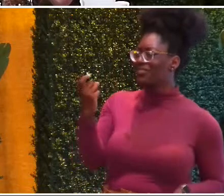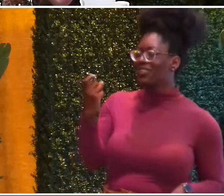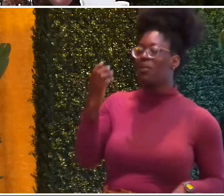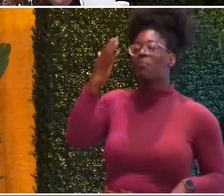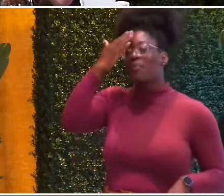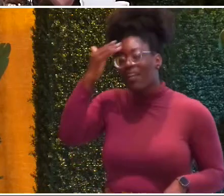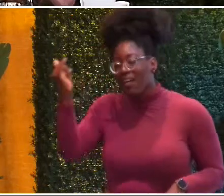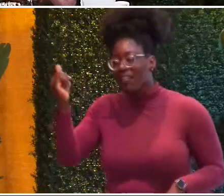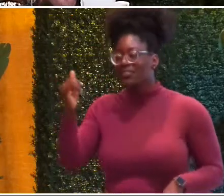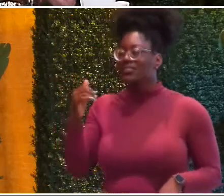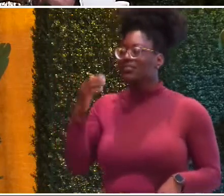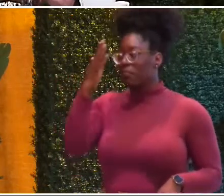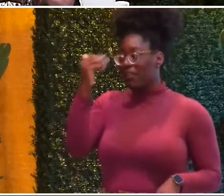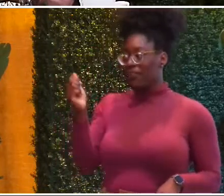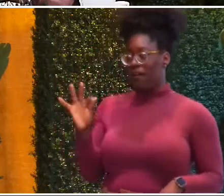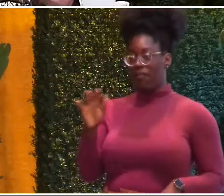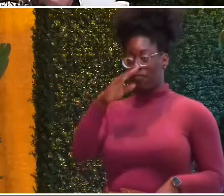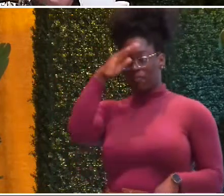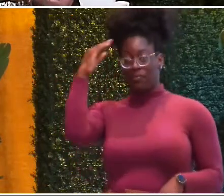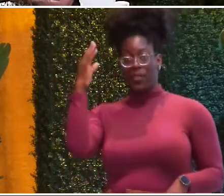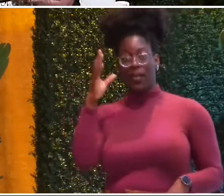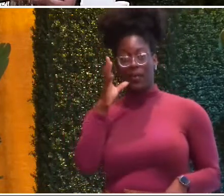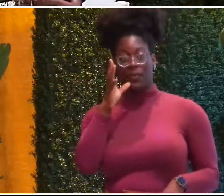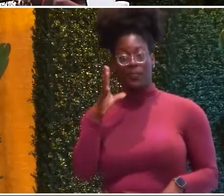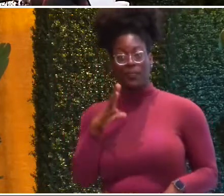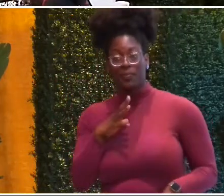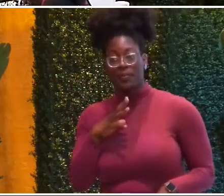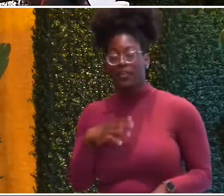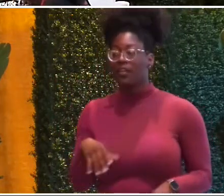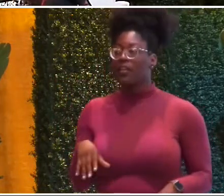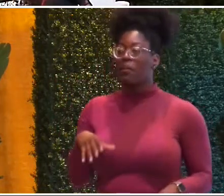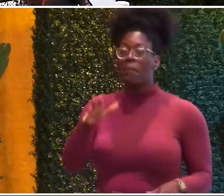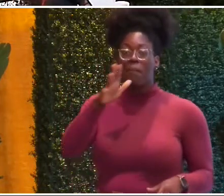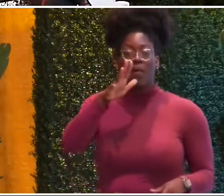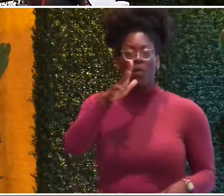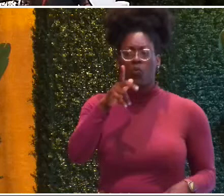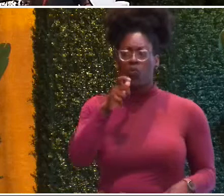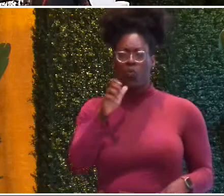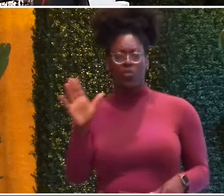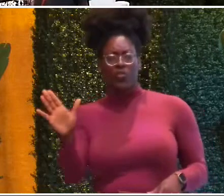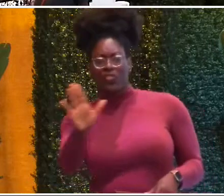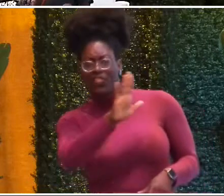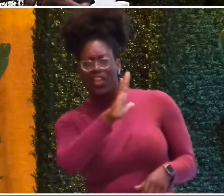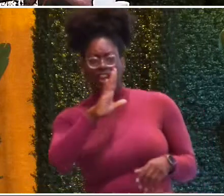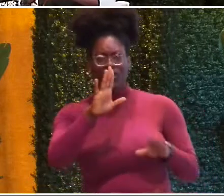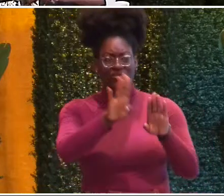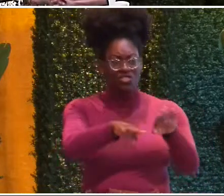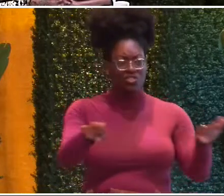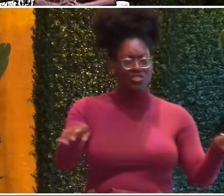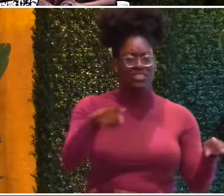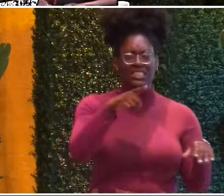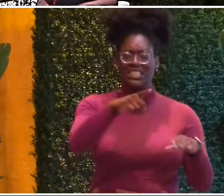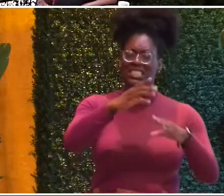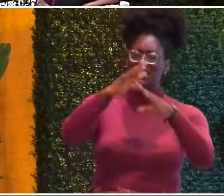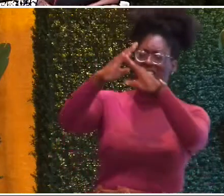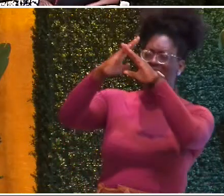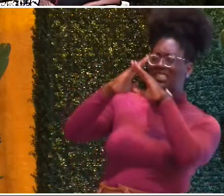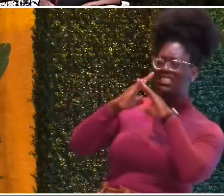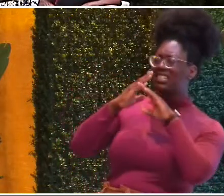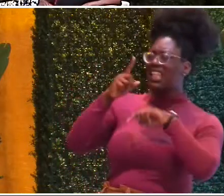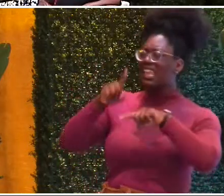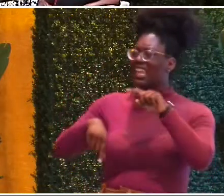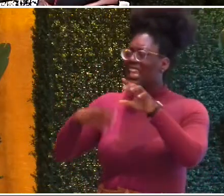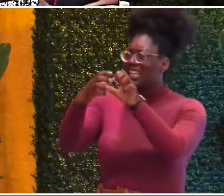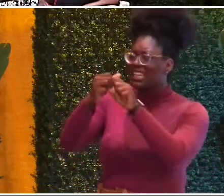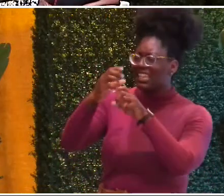mothers of disabled children who face the exact same systemic barriers to diagnosis that my mother did, and ushered her along